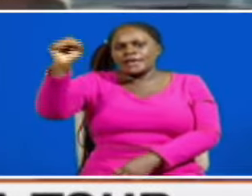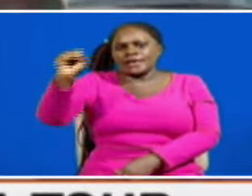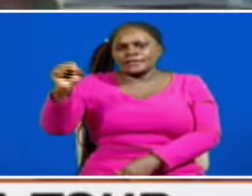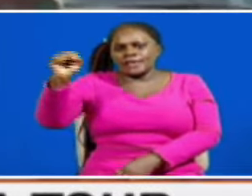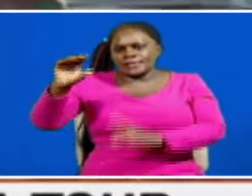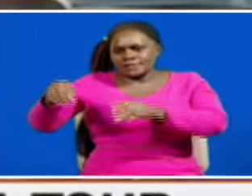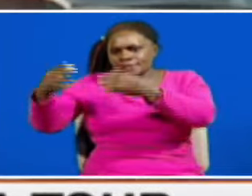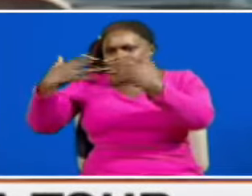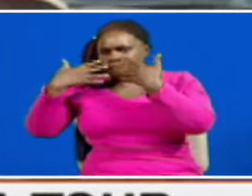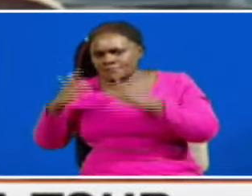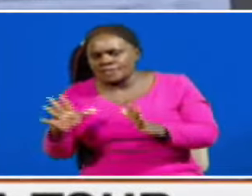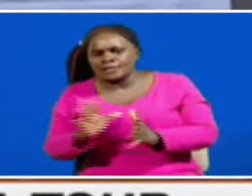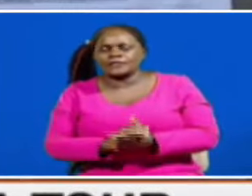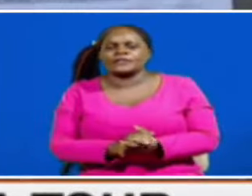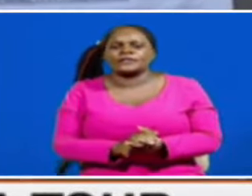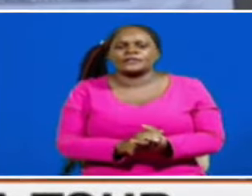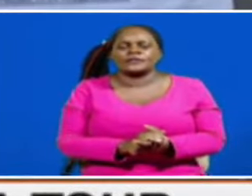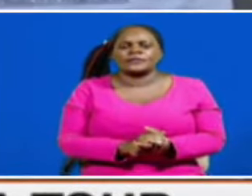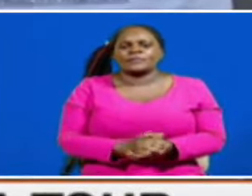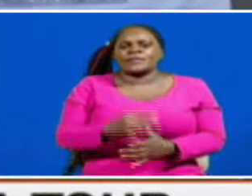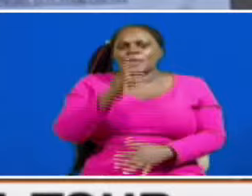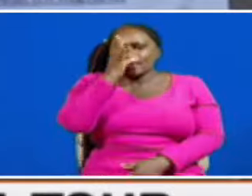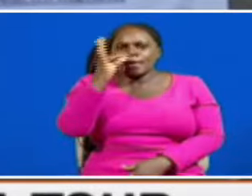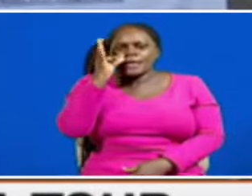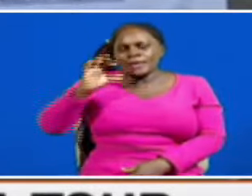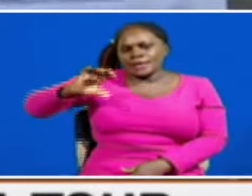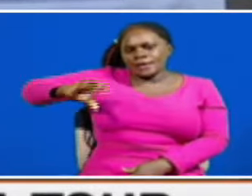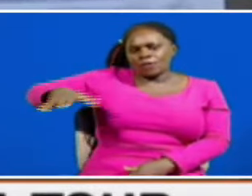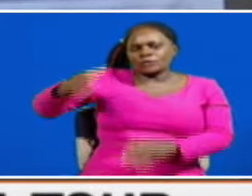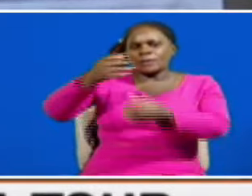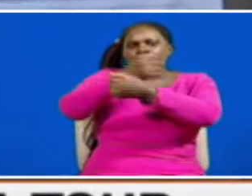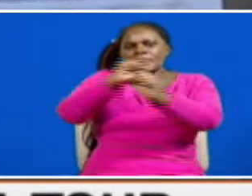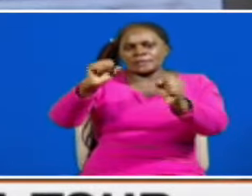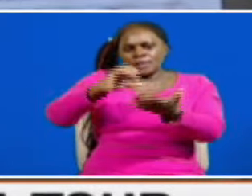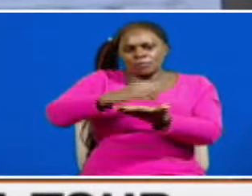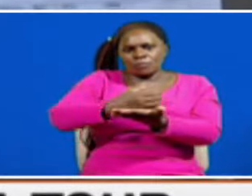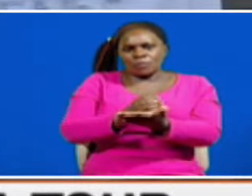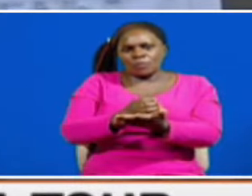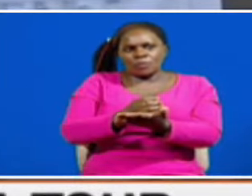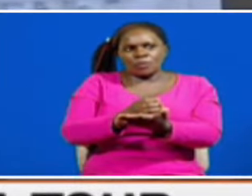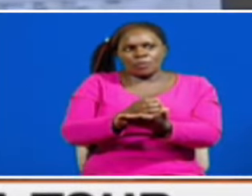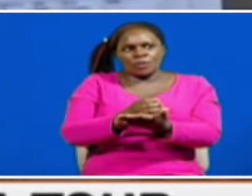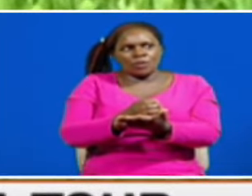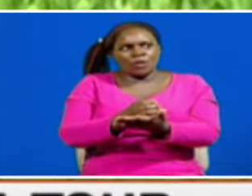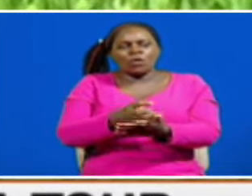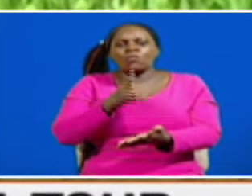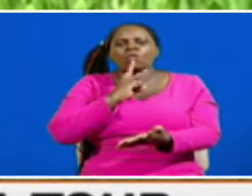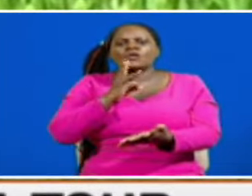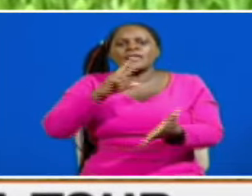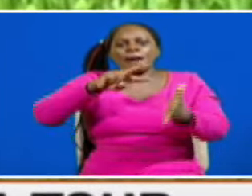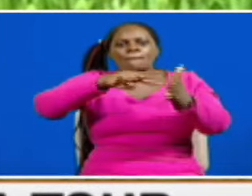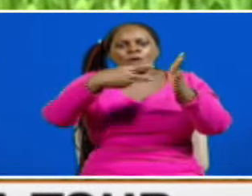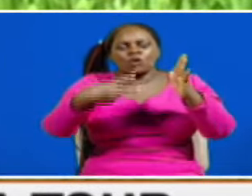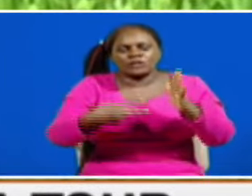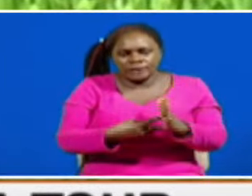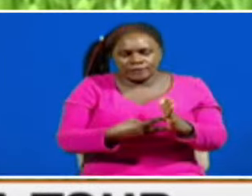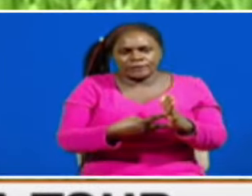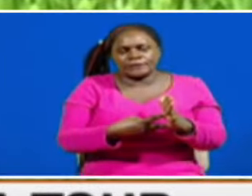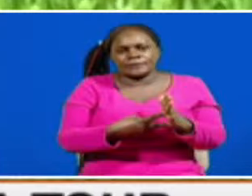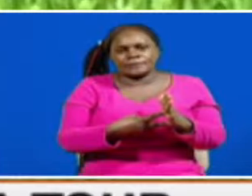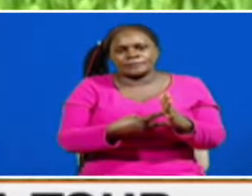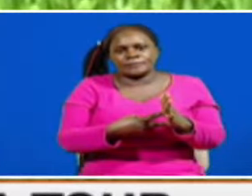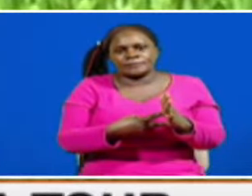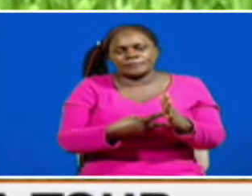JSS tumepatiana capitation. In Nyeri County, the president commissioned the Changachicha Irrigation Water Project in Odhaya